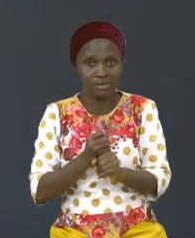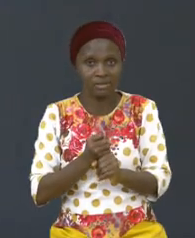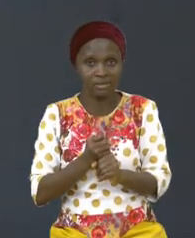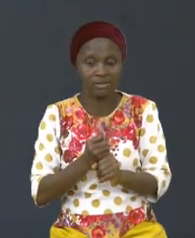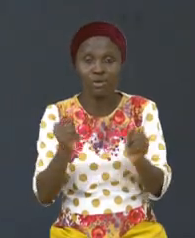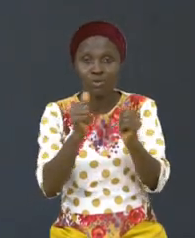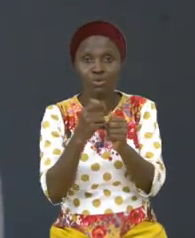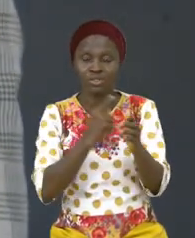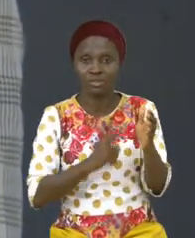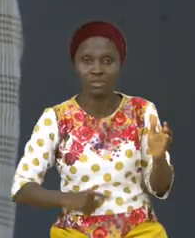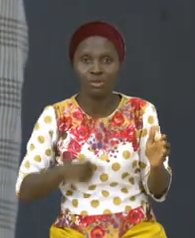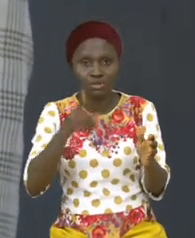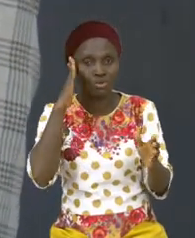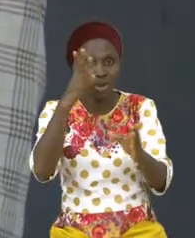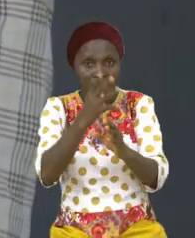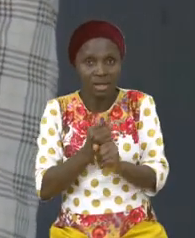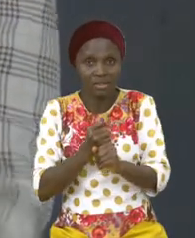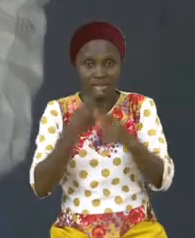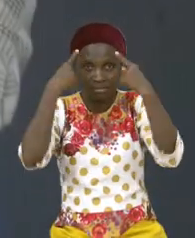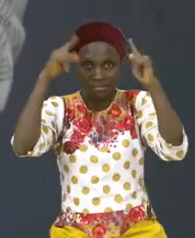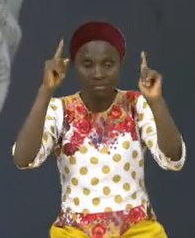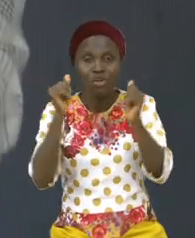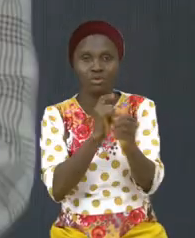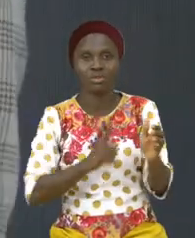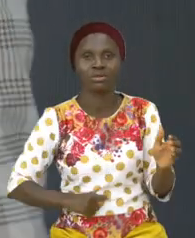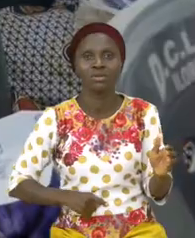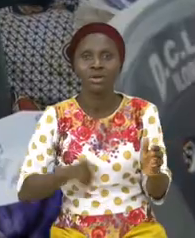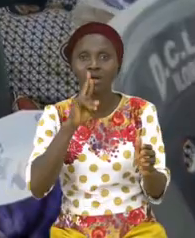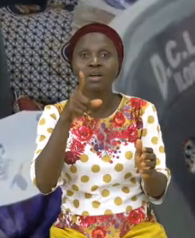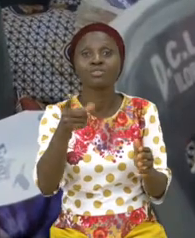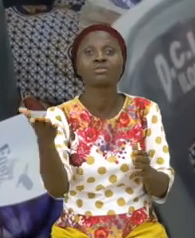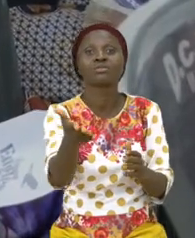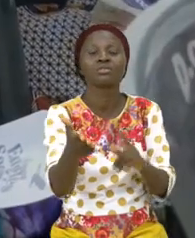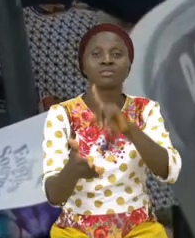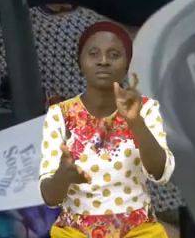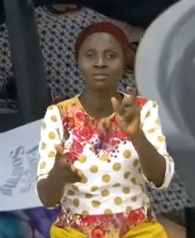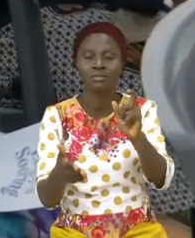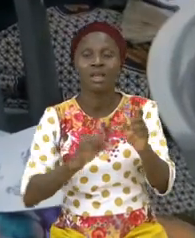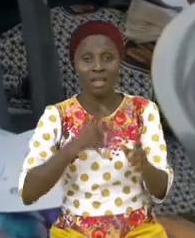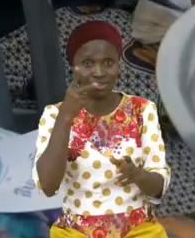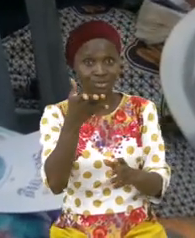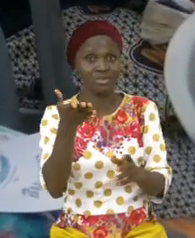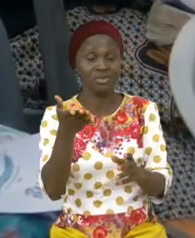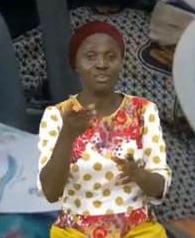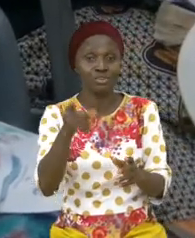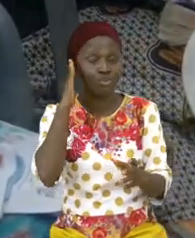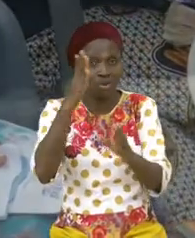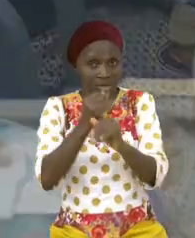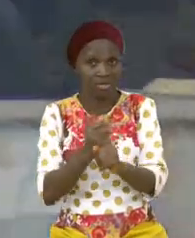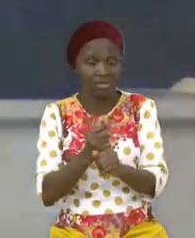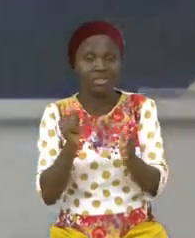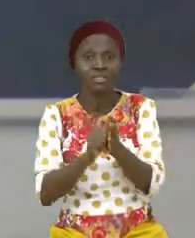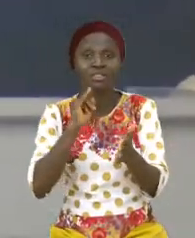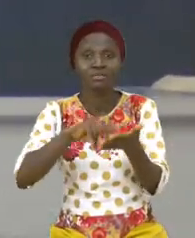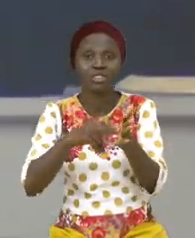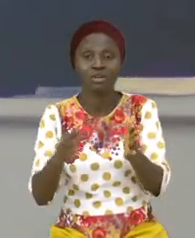the Lord achievers. Are they still around? I see you there, you will achieve. That's what it means to wait.